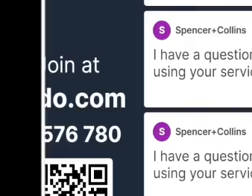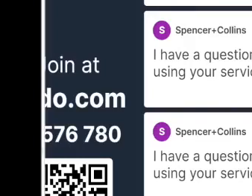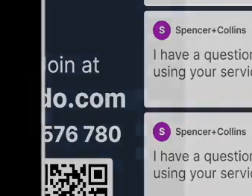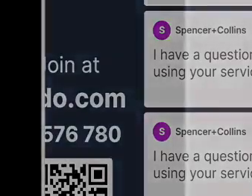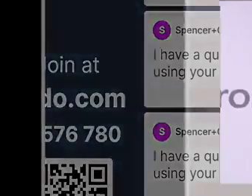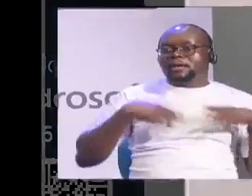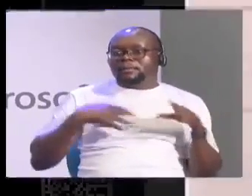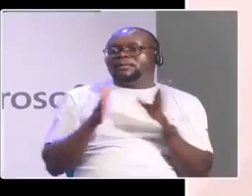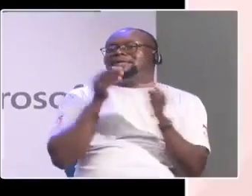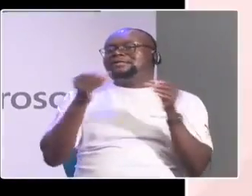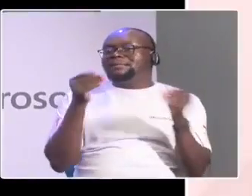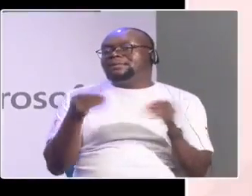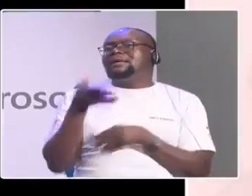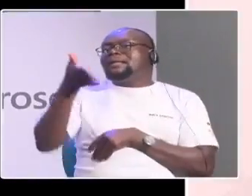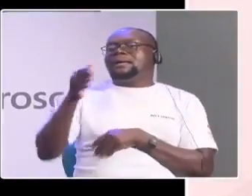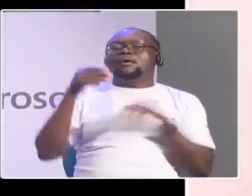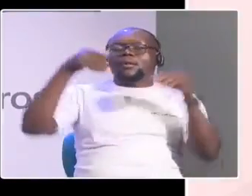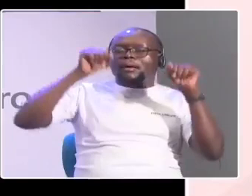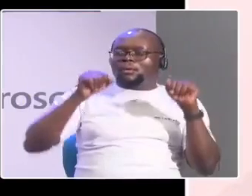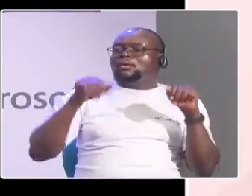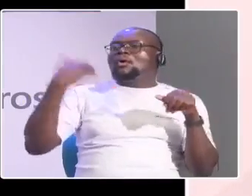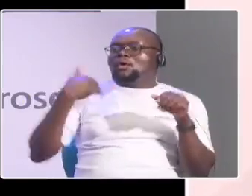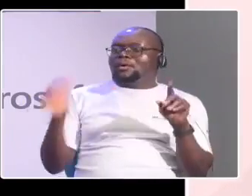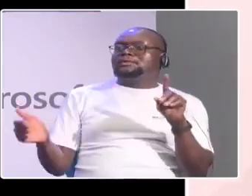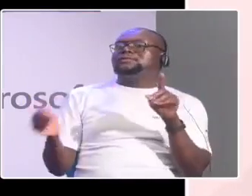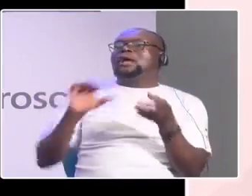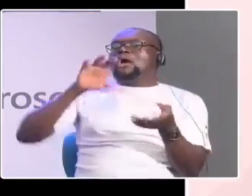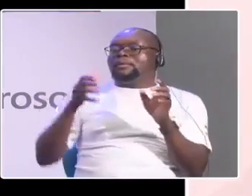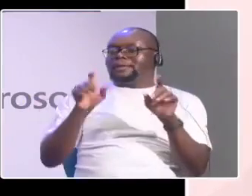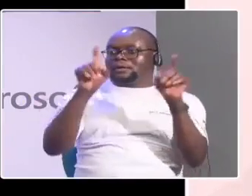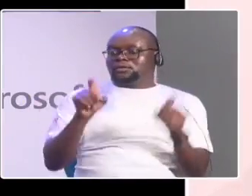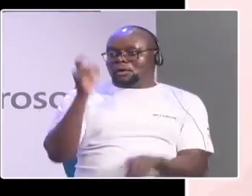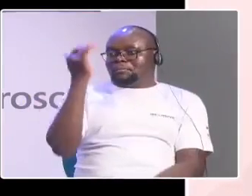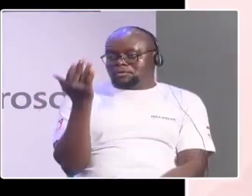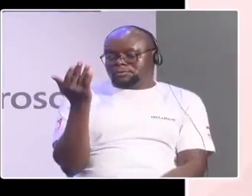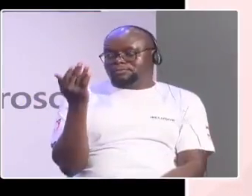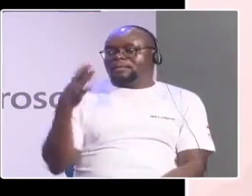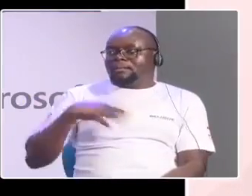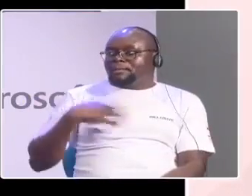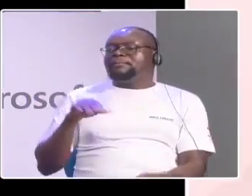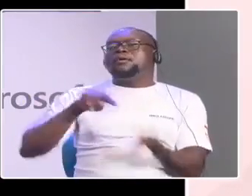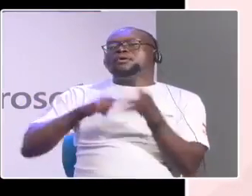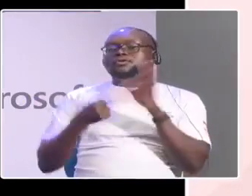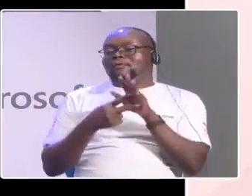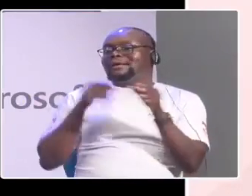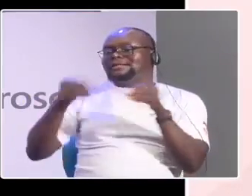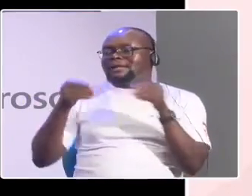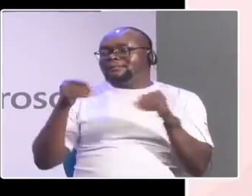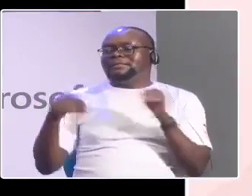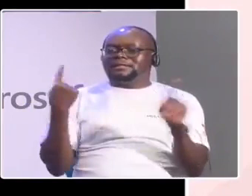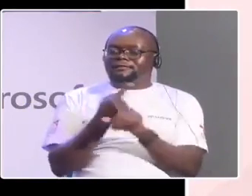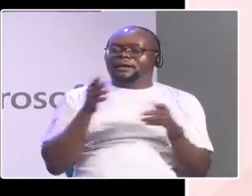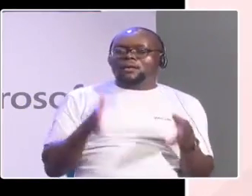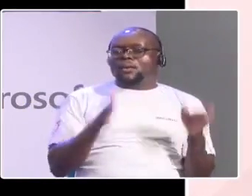many people with disabilities there are at Google is always a complicated question because people define disabilities in